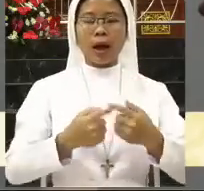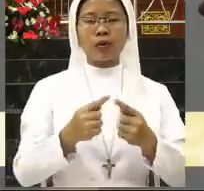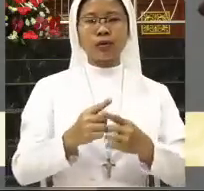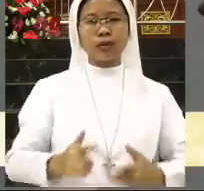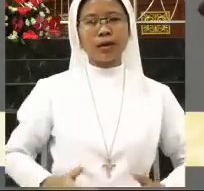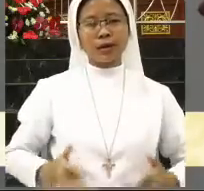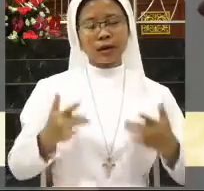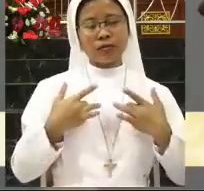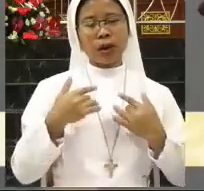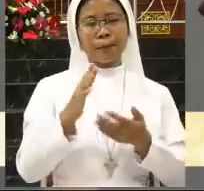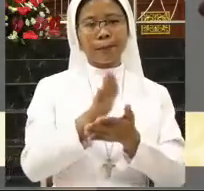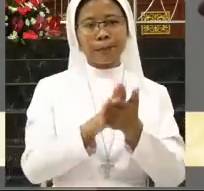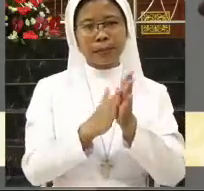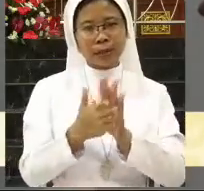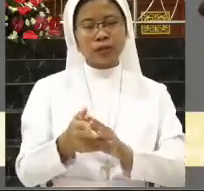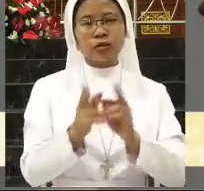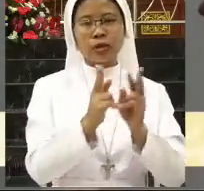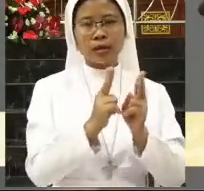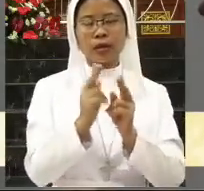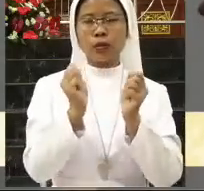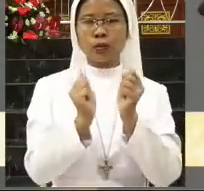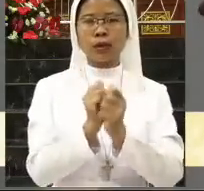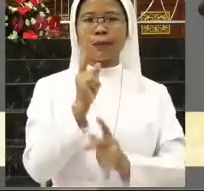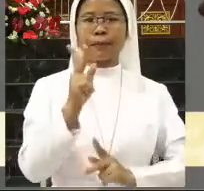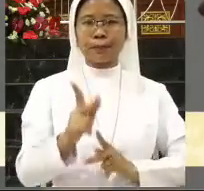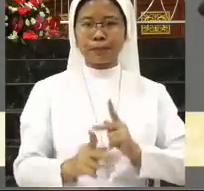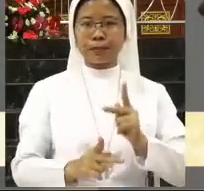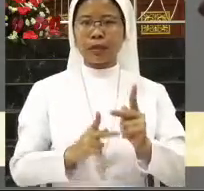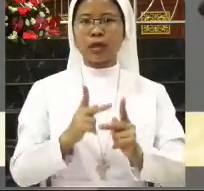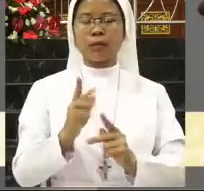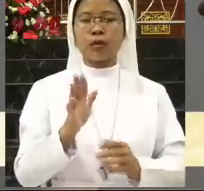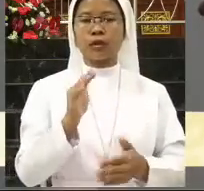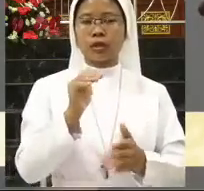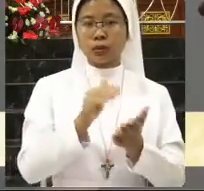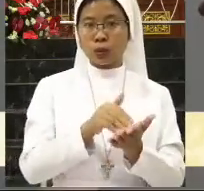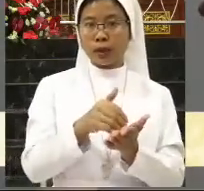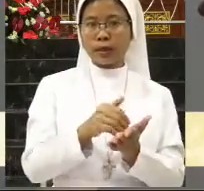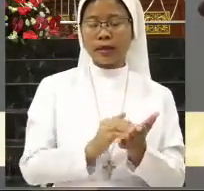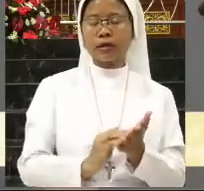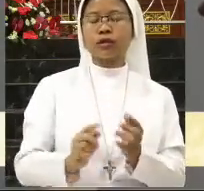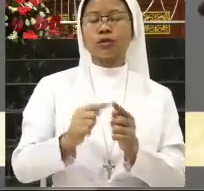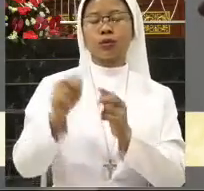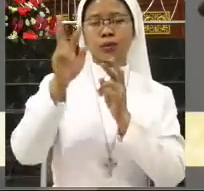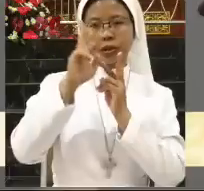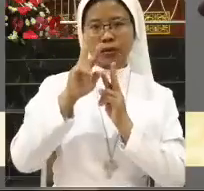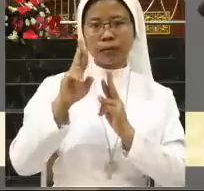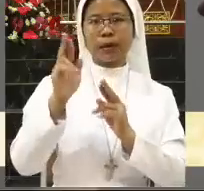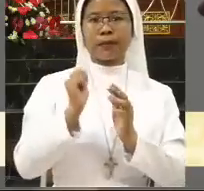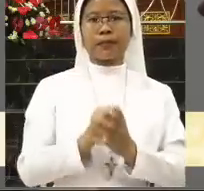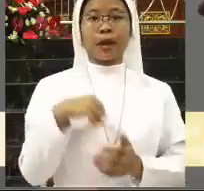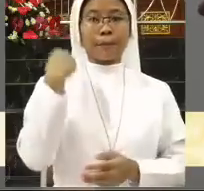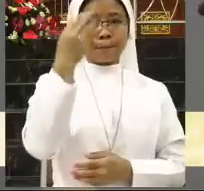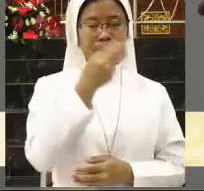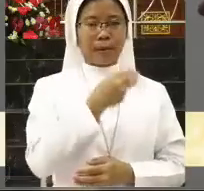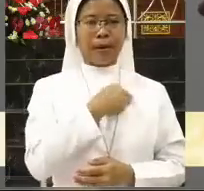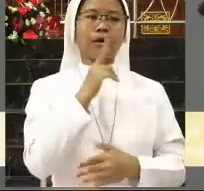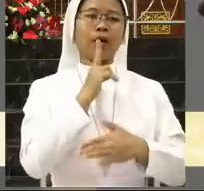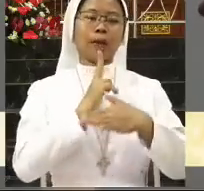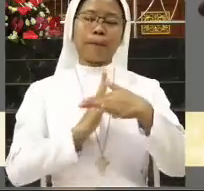harmoniously with the rest of humanity and its frailty. She is humble enough